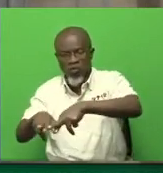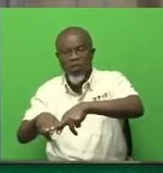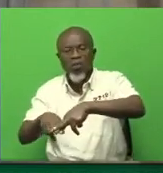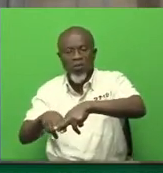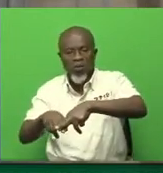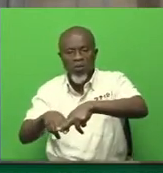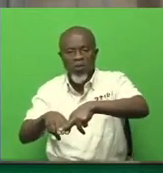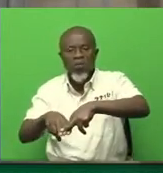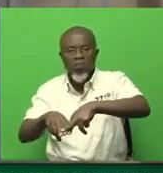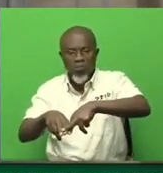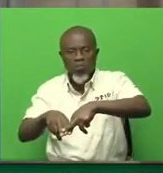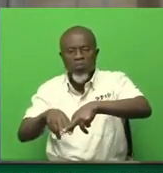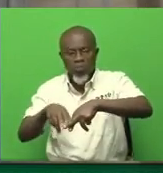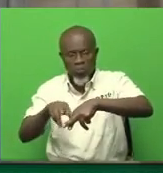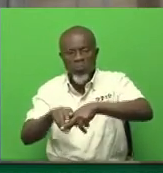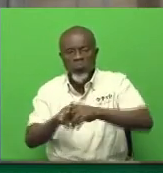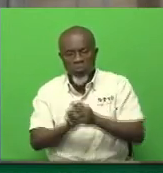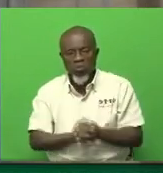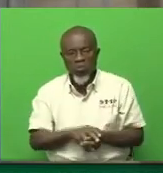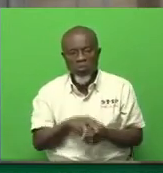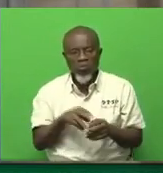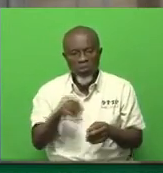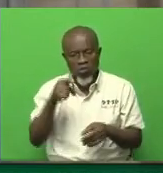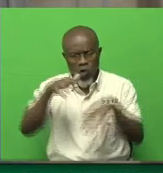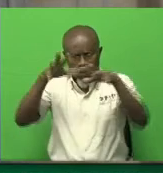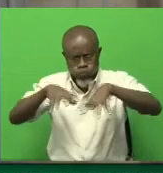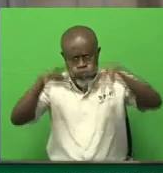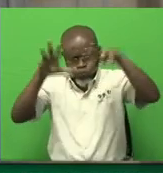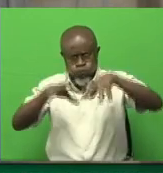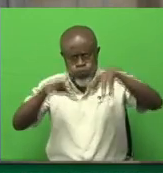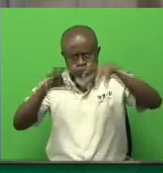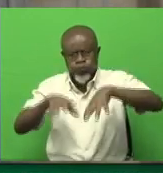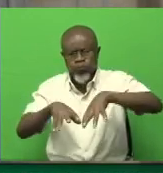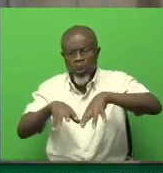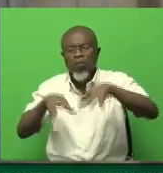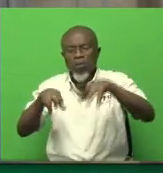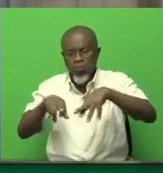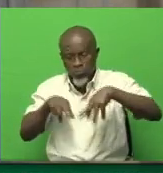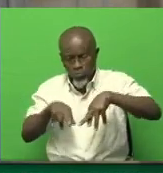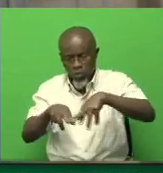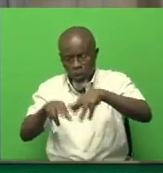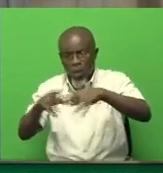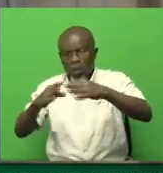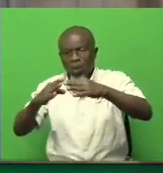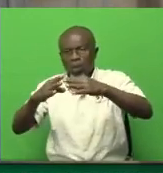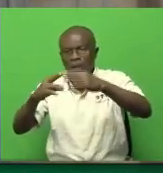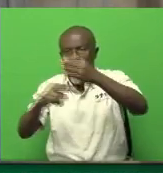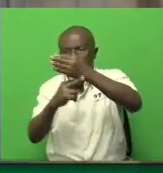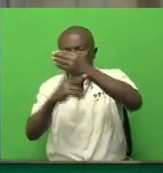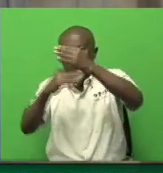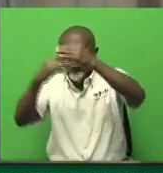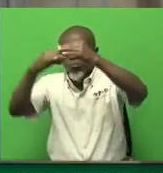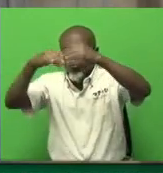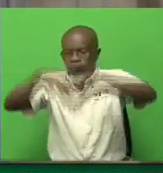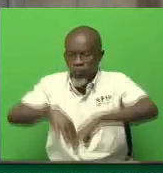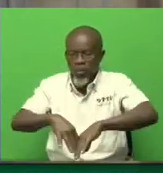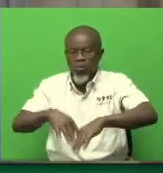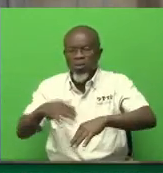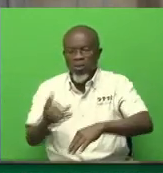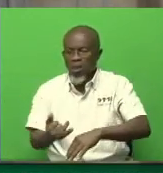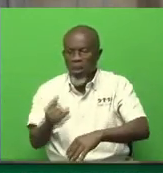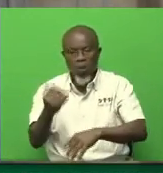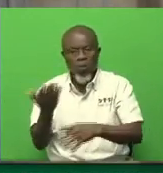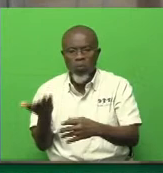excessive water volume and water pressure the structural Integrity of the bridge field and it collapsed it is now impossible to vote pedestrian